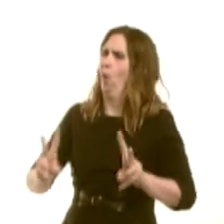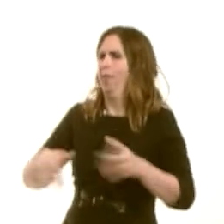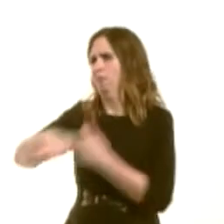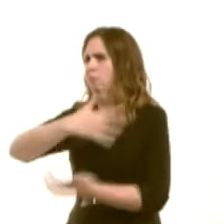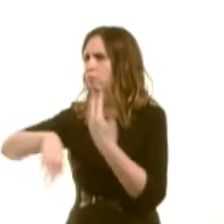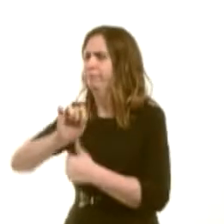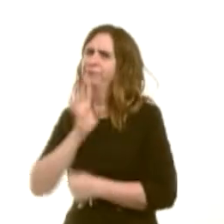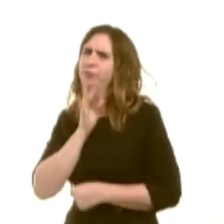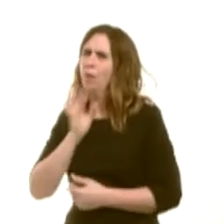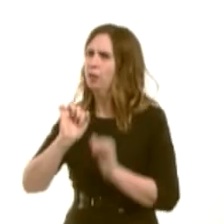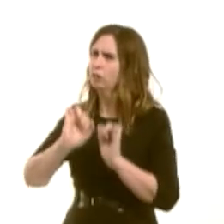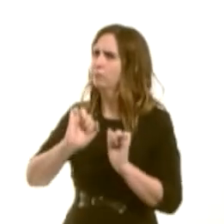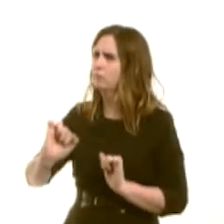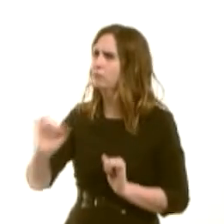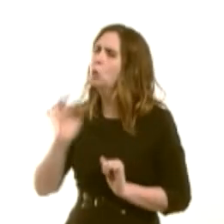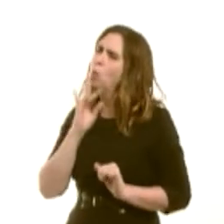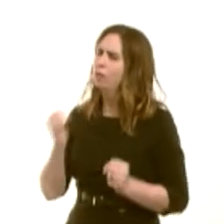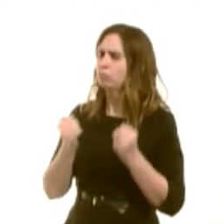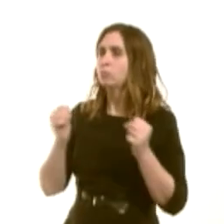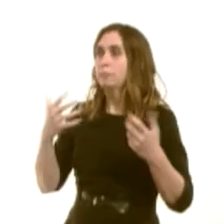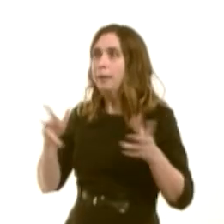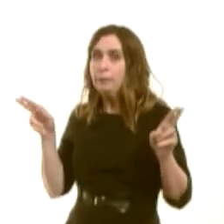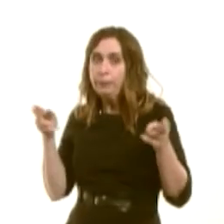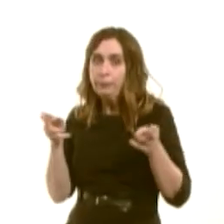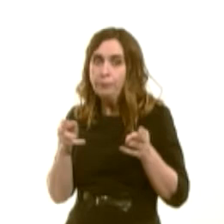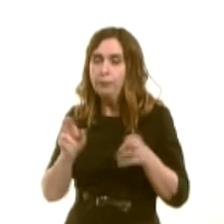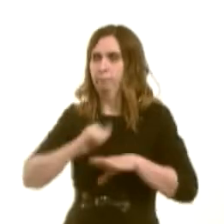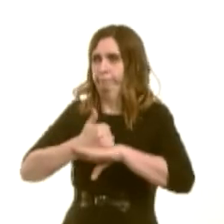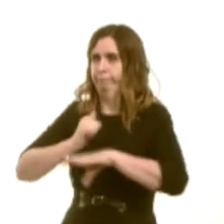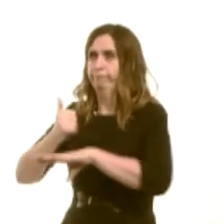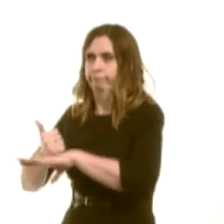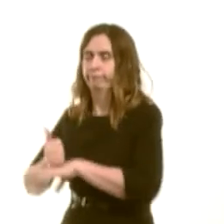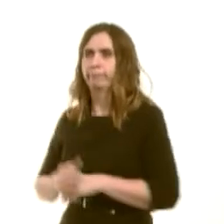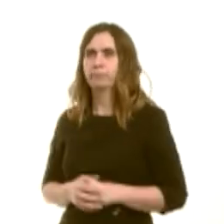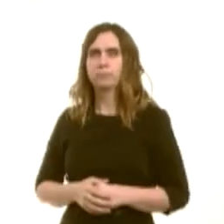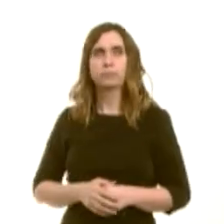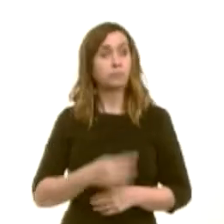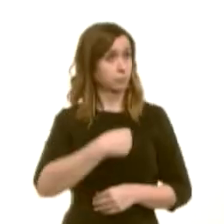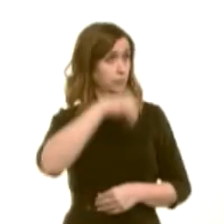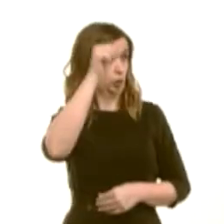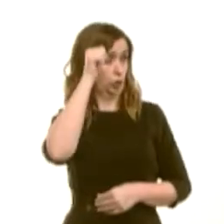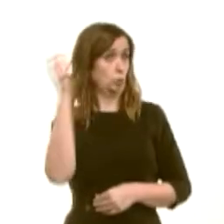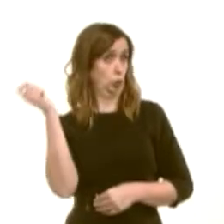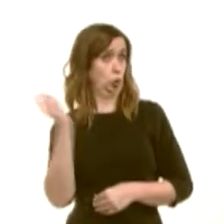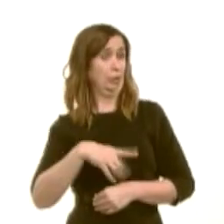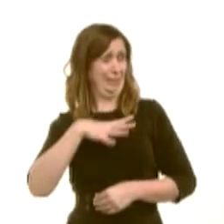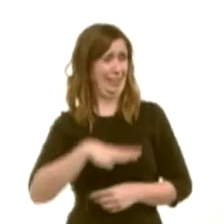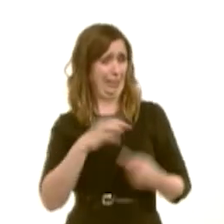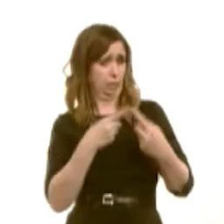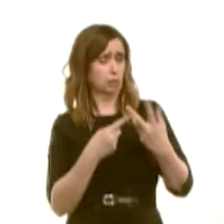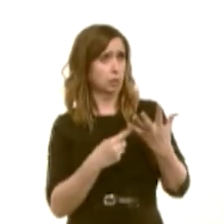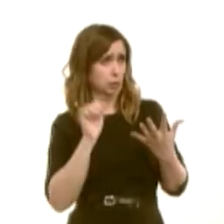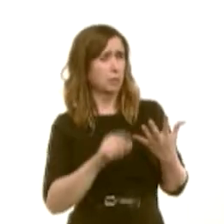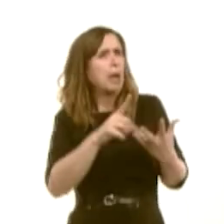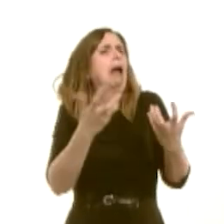where communities where the Welsh language has deteriorated. First Minister, I know what needs to be done. What I want to know is how are you going